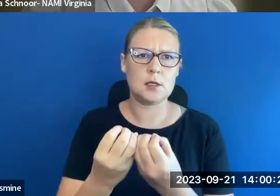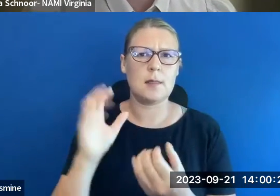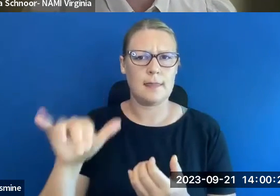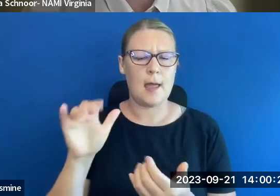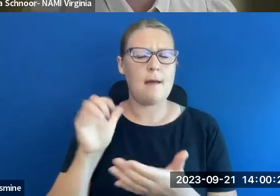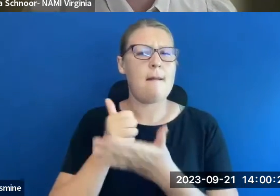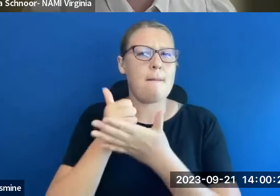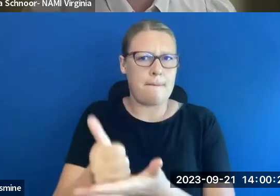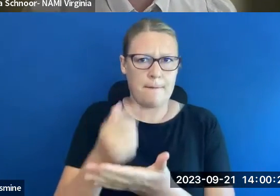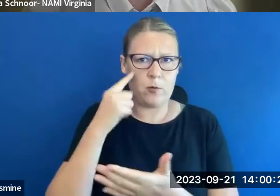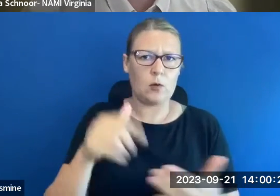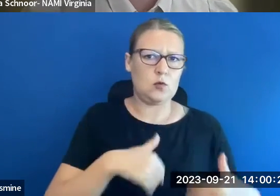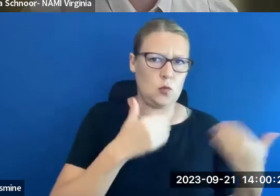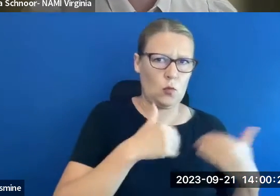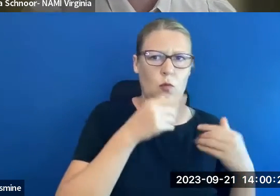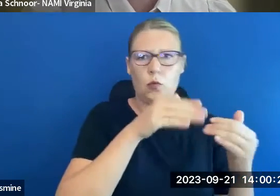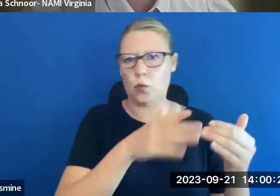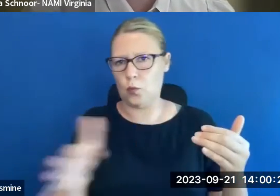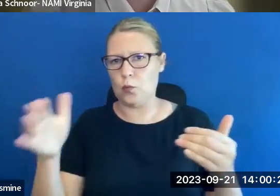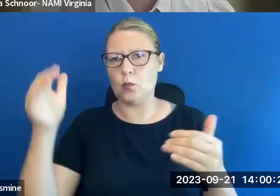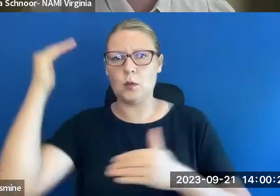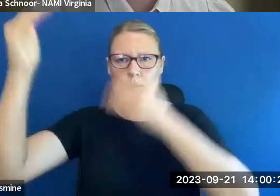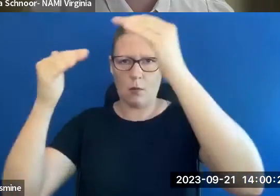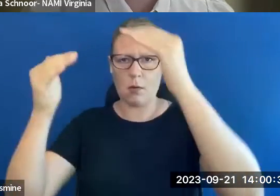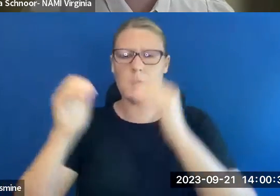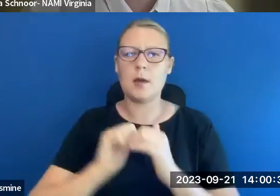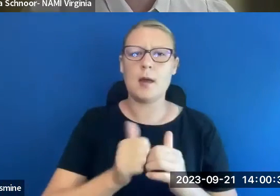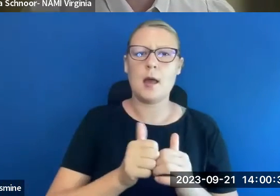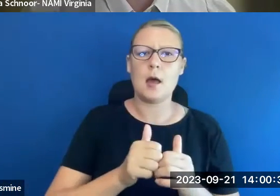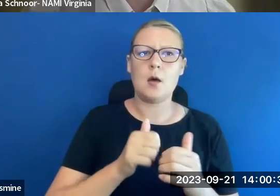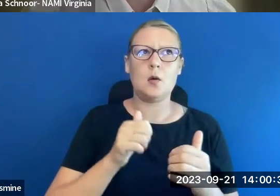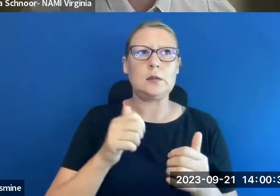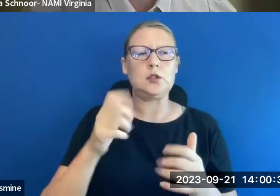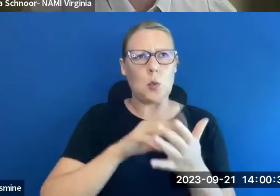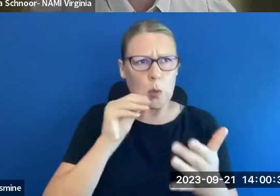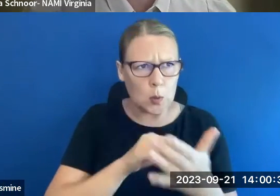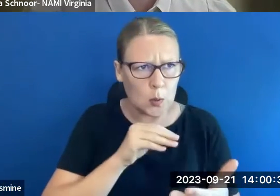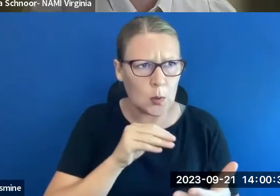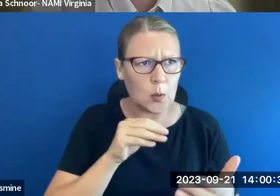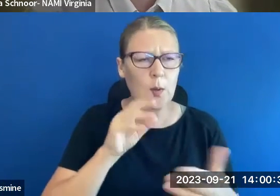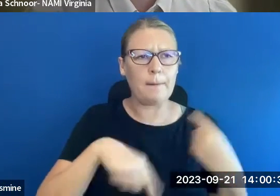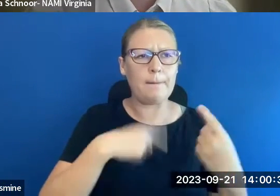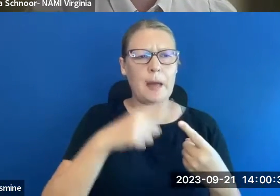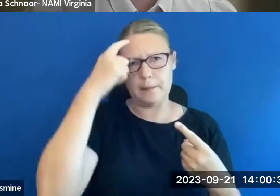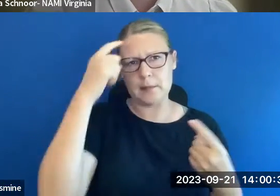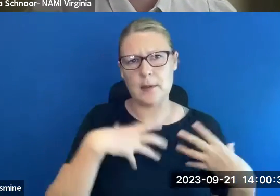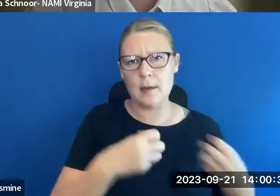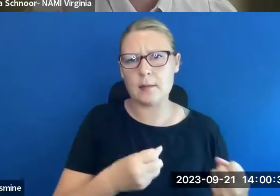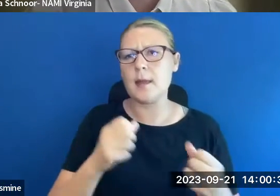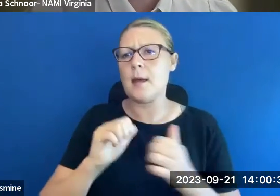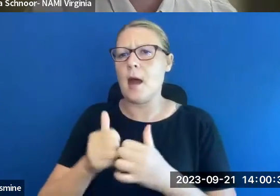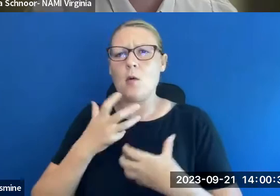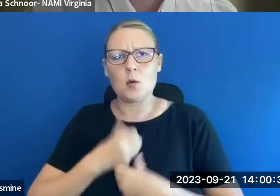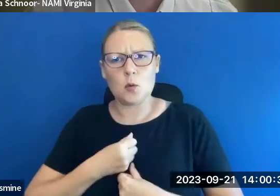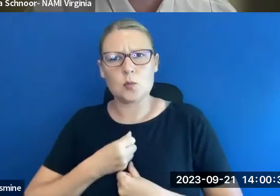learning about their mental health, learning how to cope with mental health issues, and being able to recognize issues